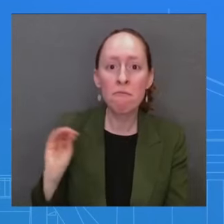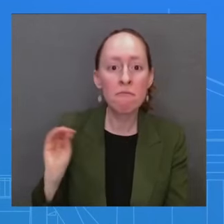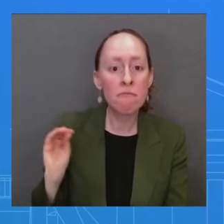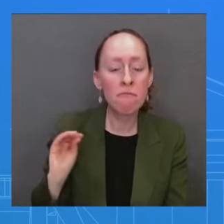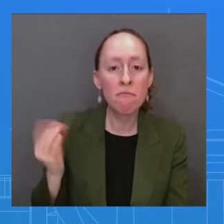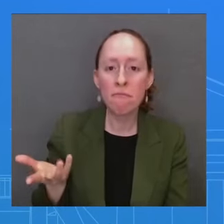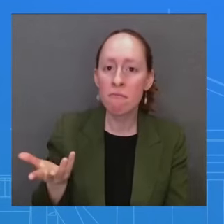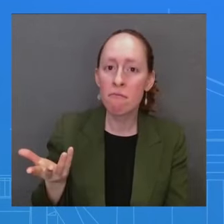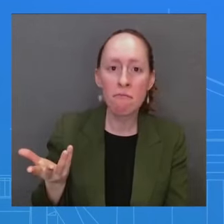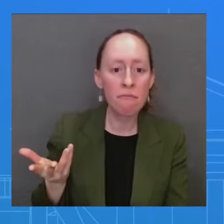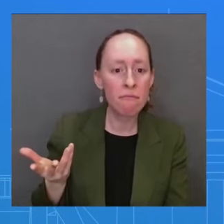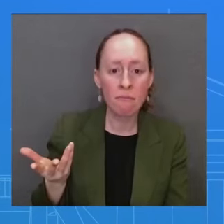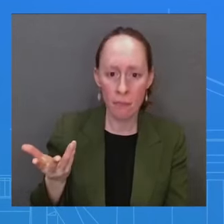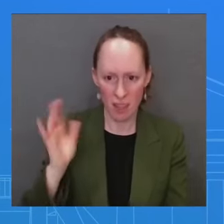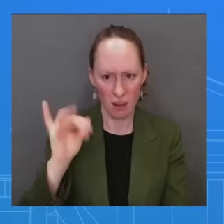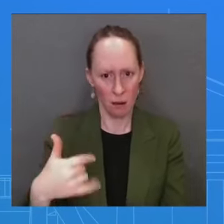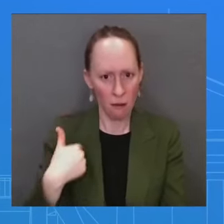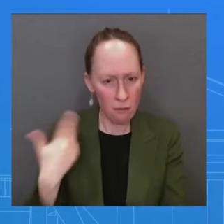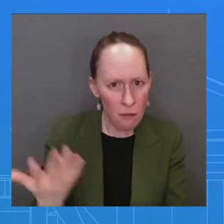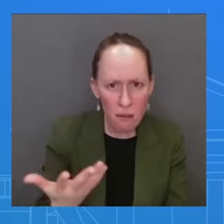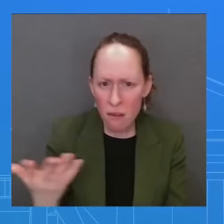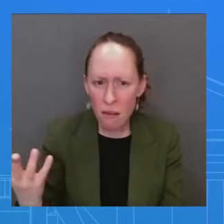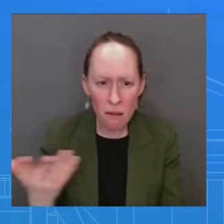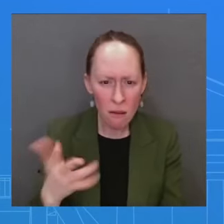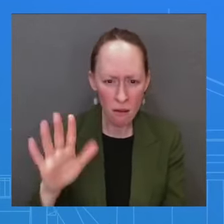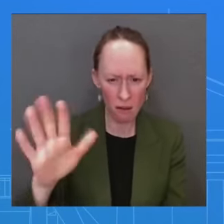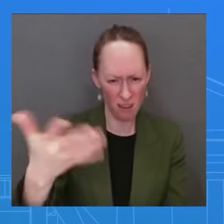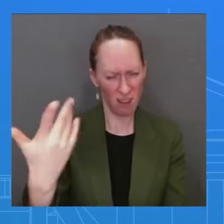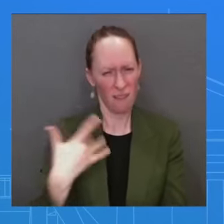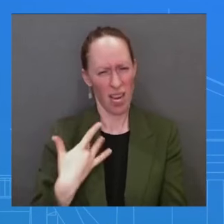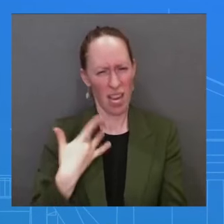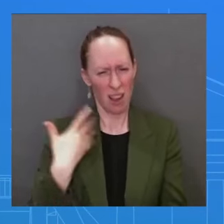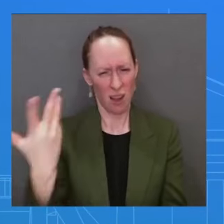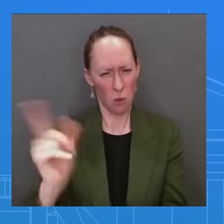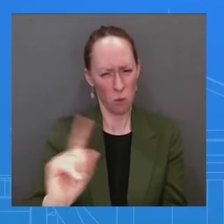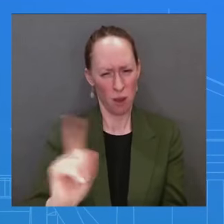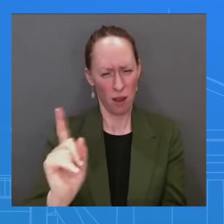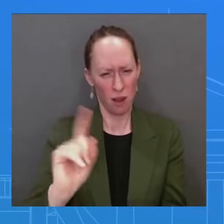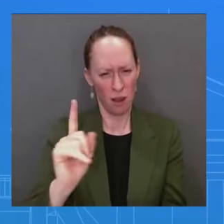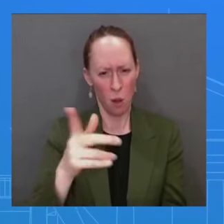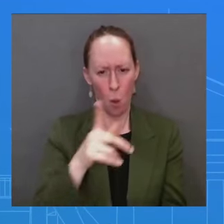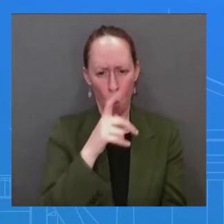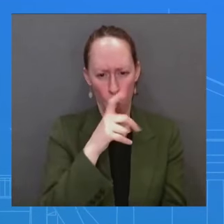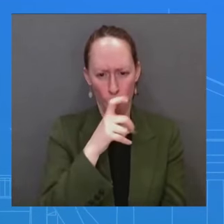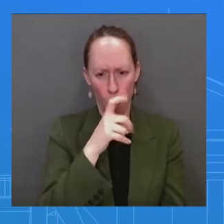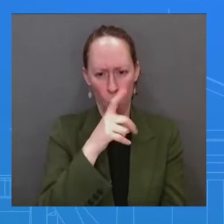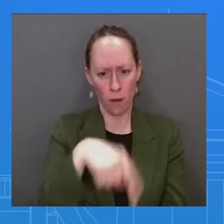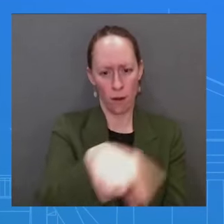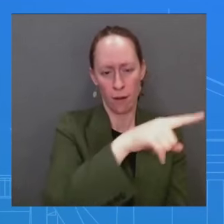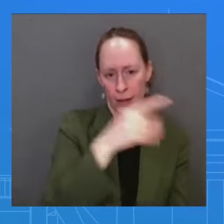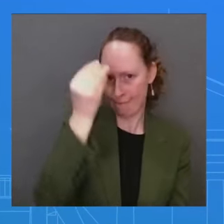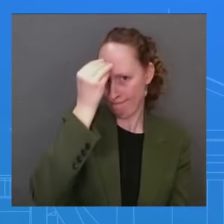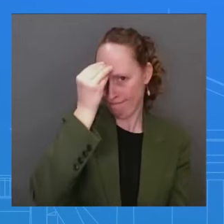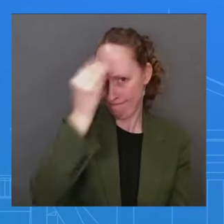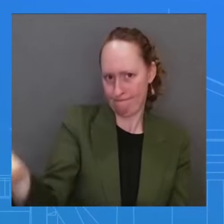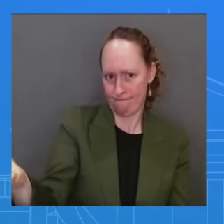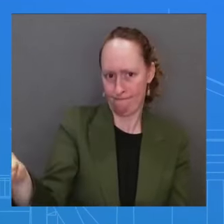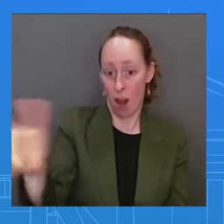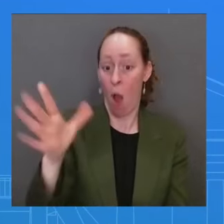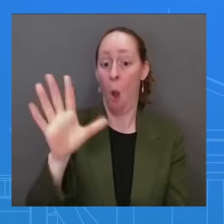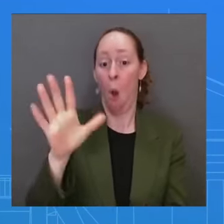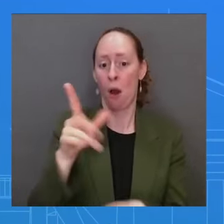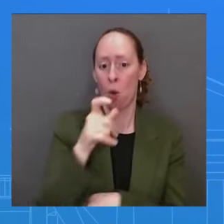authorized to share that with you. So the question is, which one was it? Did Pentagon officials decline to share information they knew with the